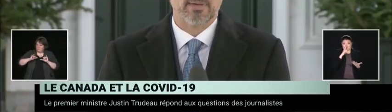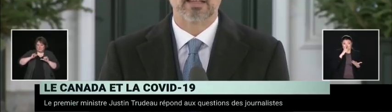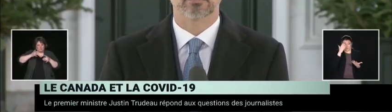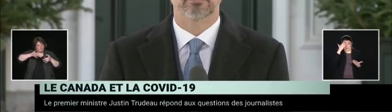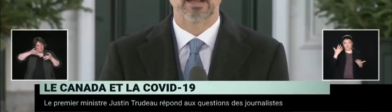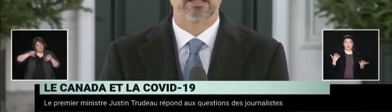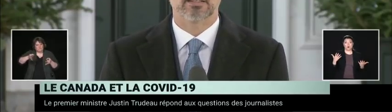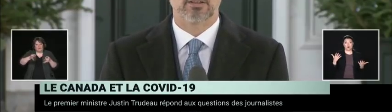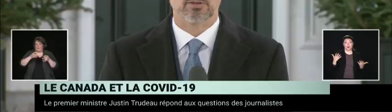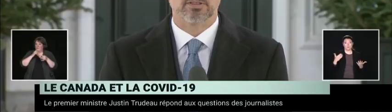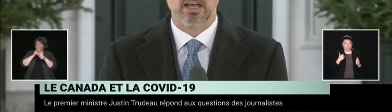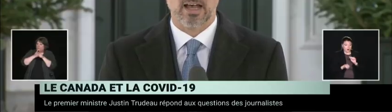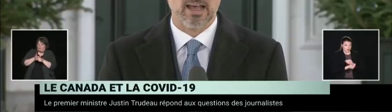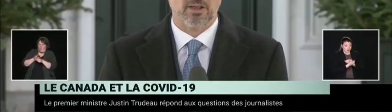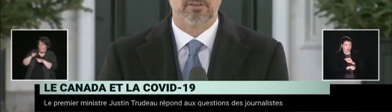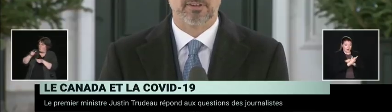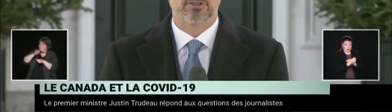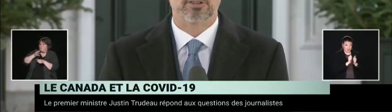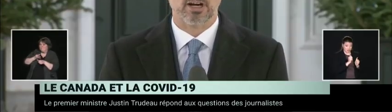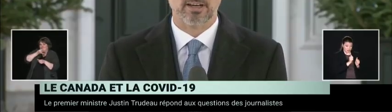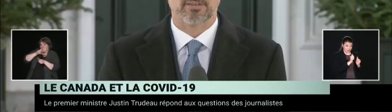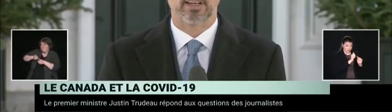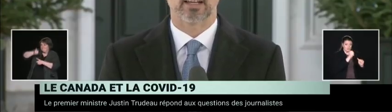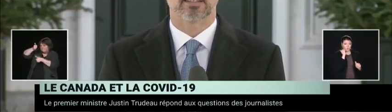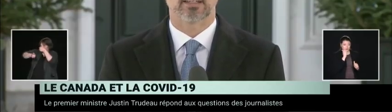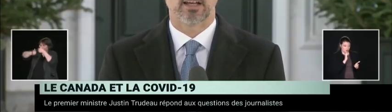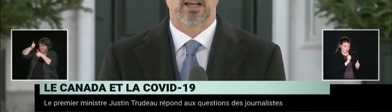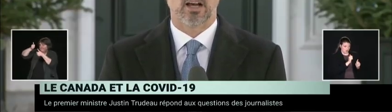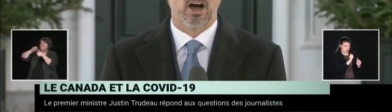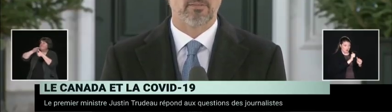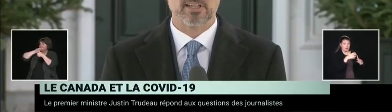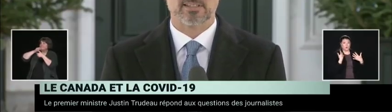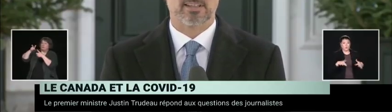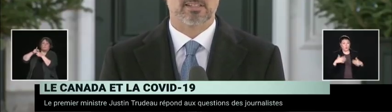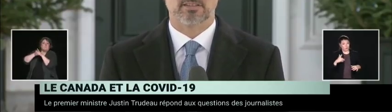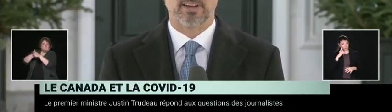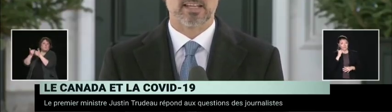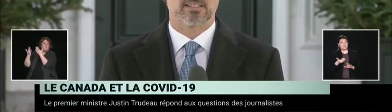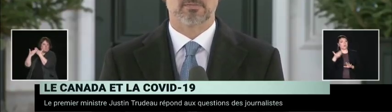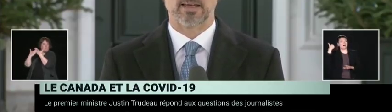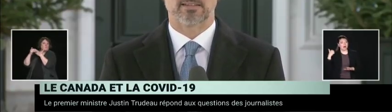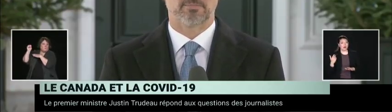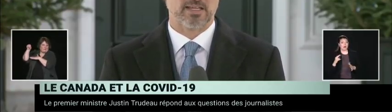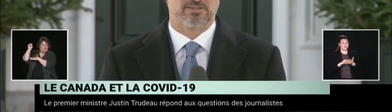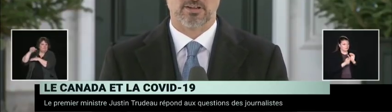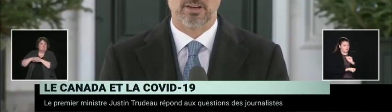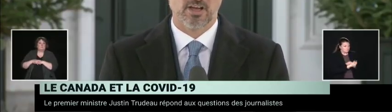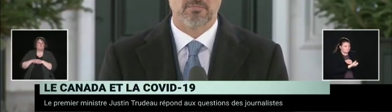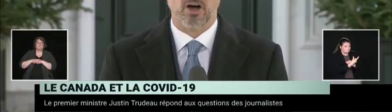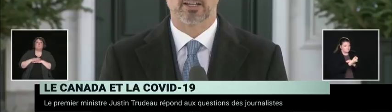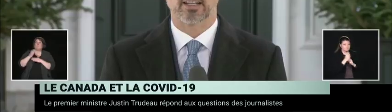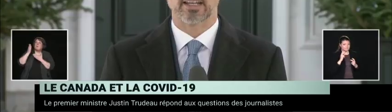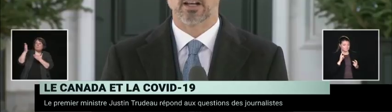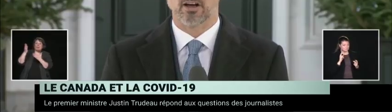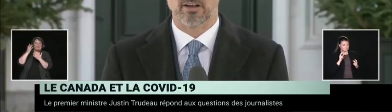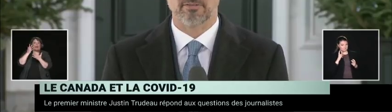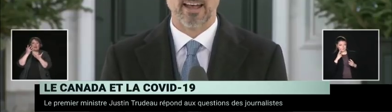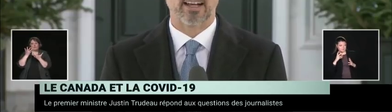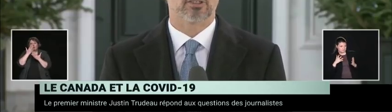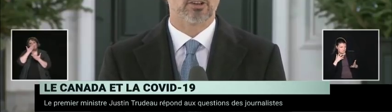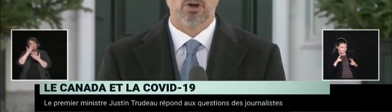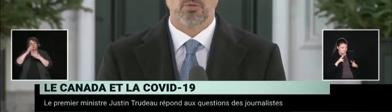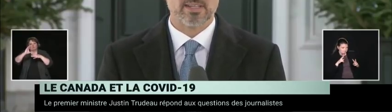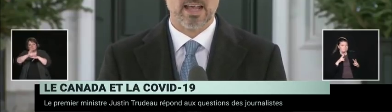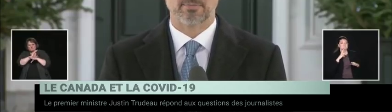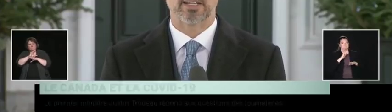on the best advice that those health officials are giving us. Obviously, this advice is based on modeling, on